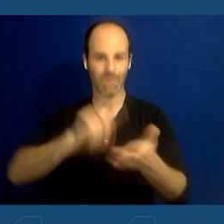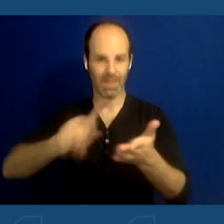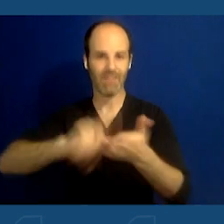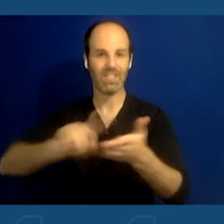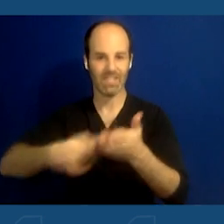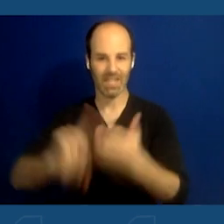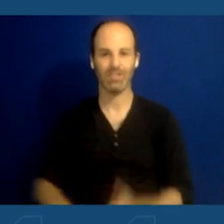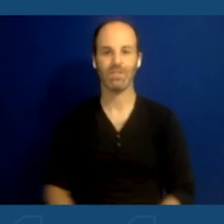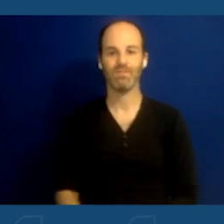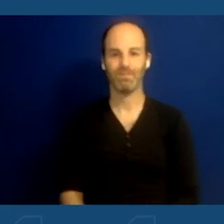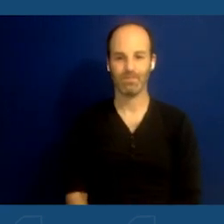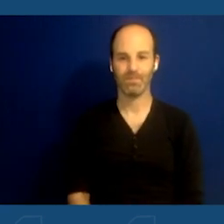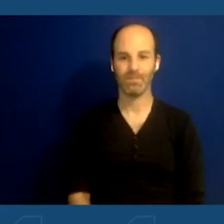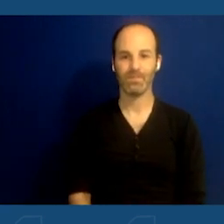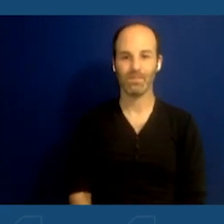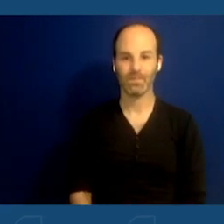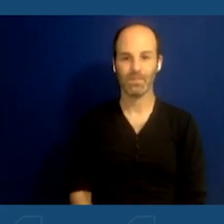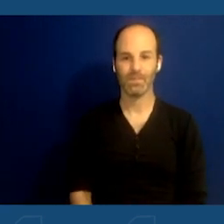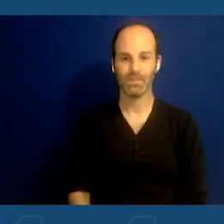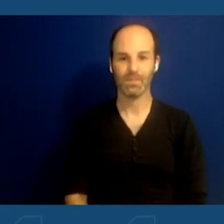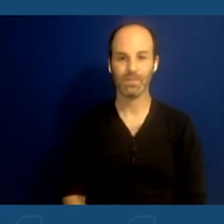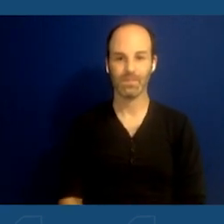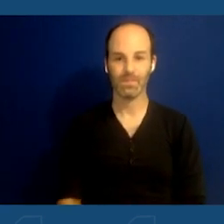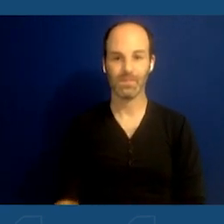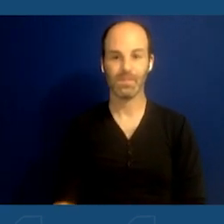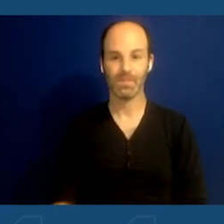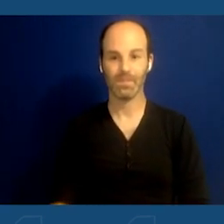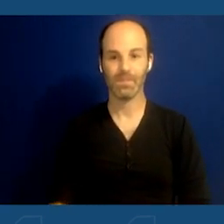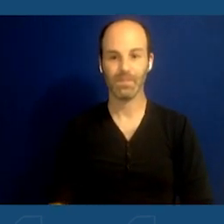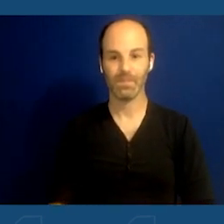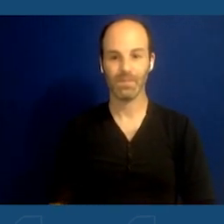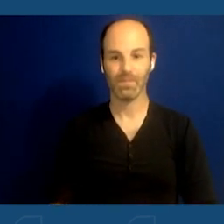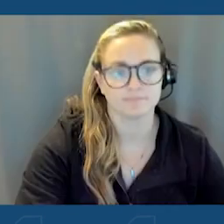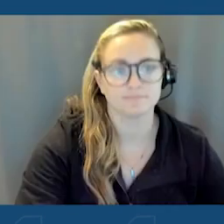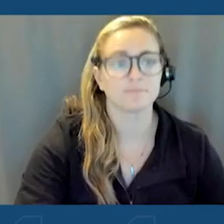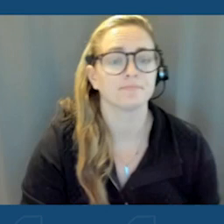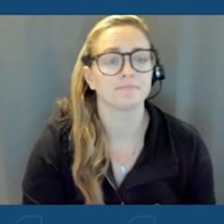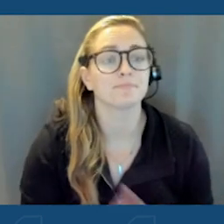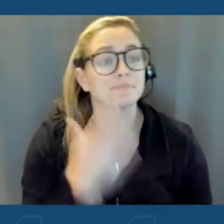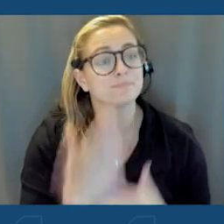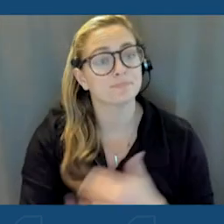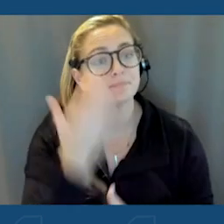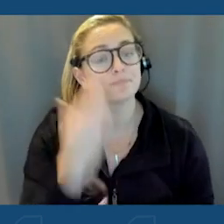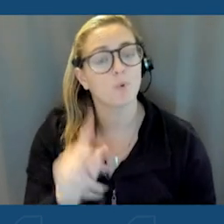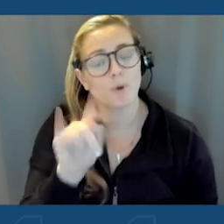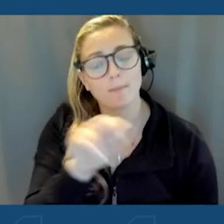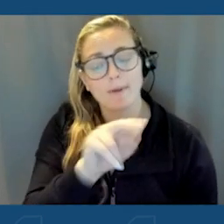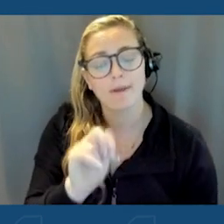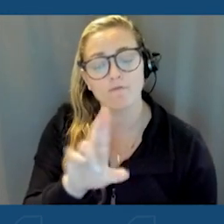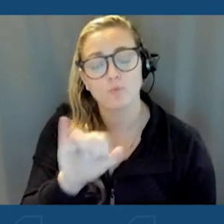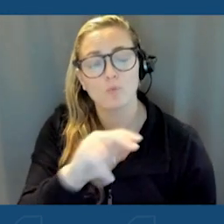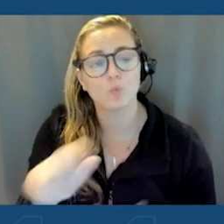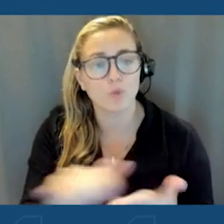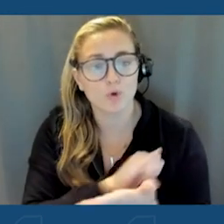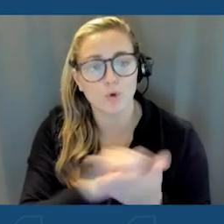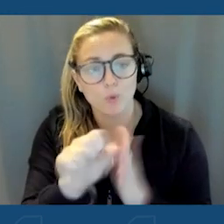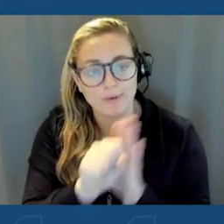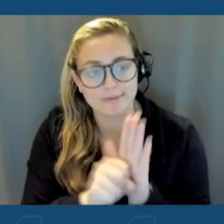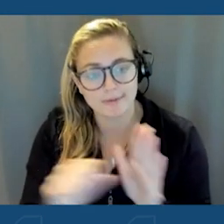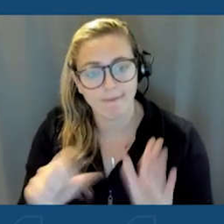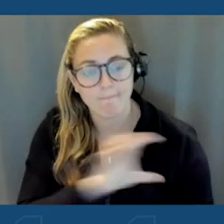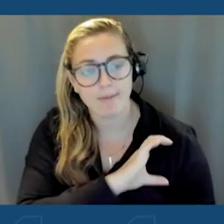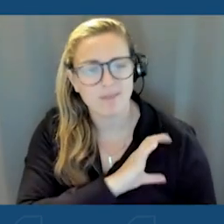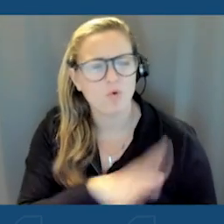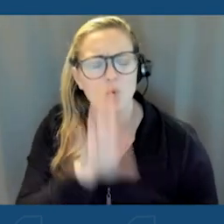Good morning. Kevin Bruin. I'm the superintendent of New York State Police, and I'd like to do a couple of things. One, I'd like to talk about the Special